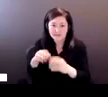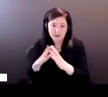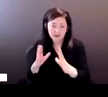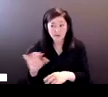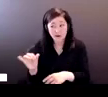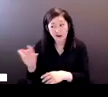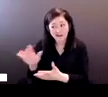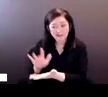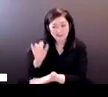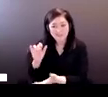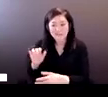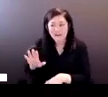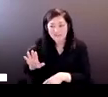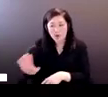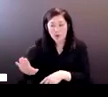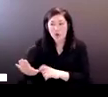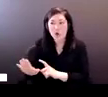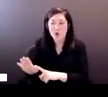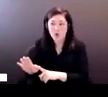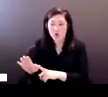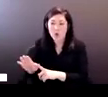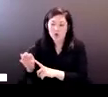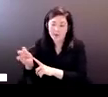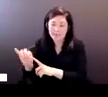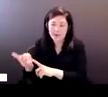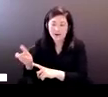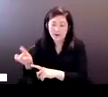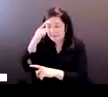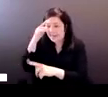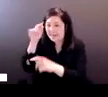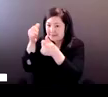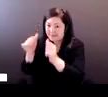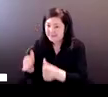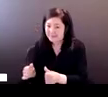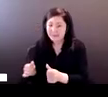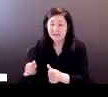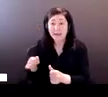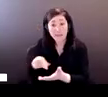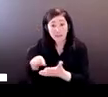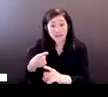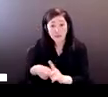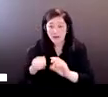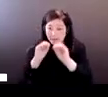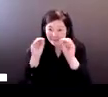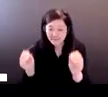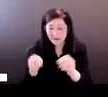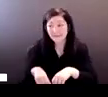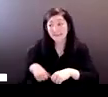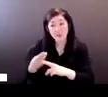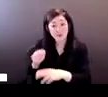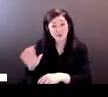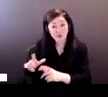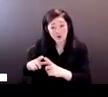obvious deteriorating cognition. He paid no rent. He used Mary's debit card to